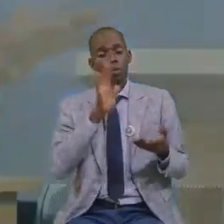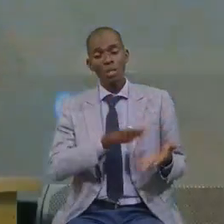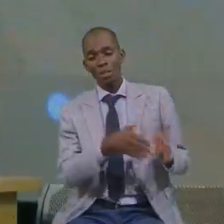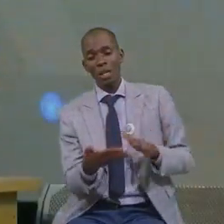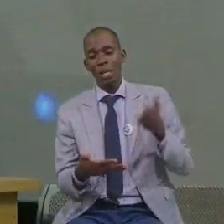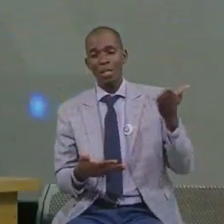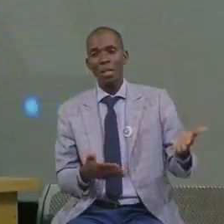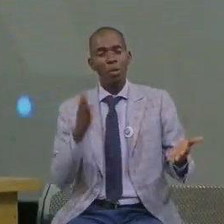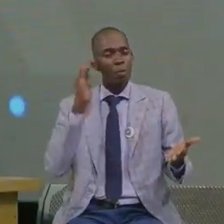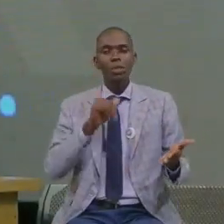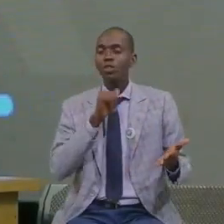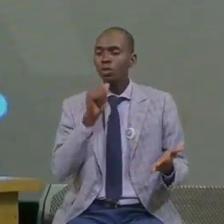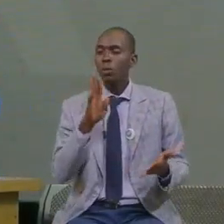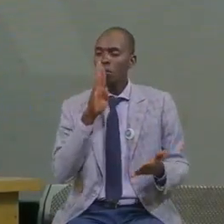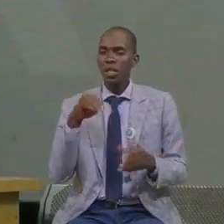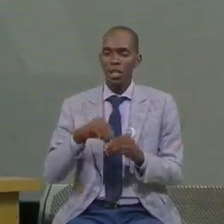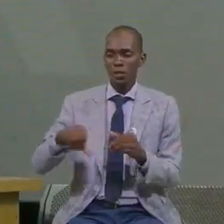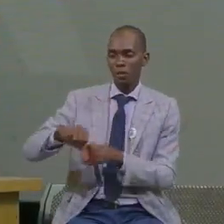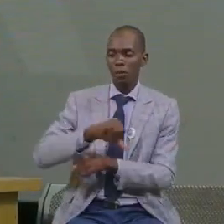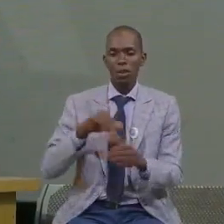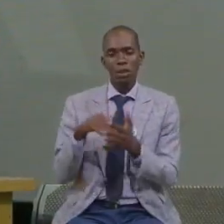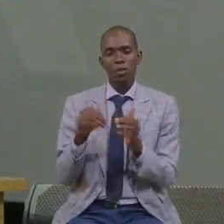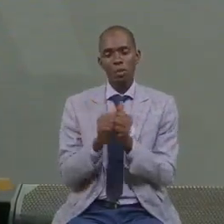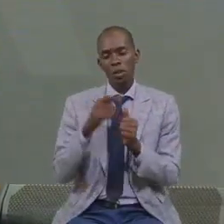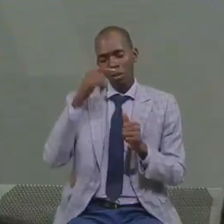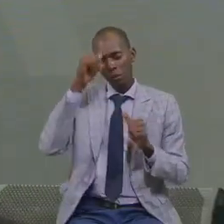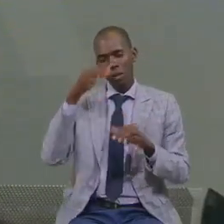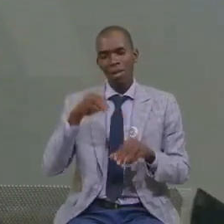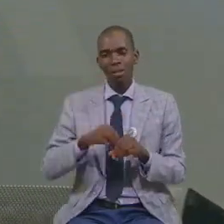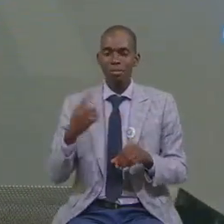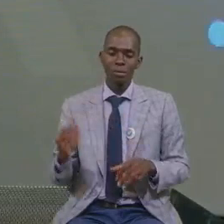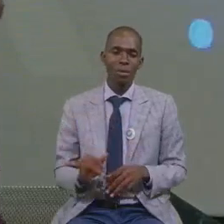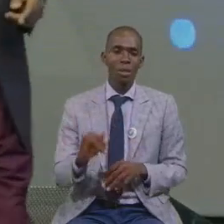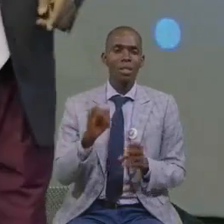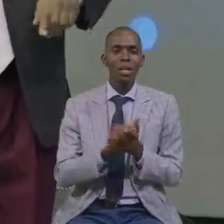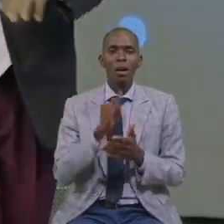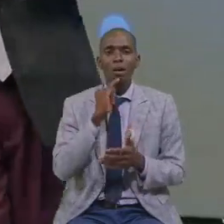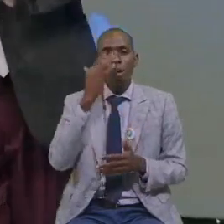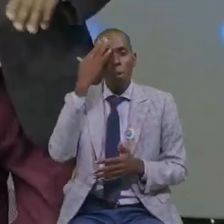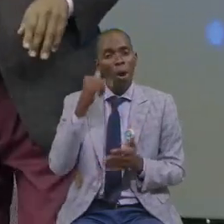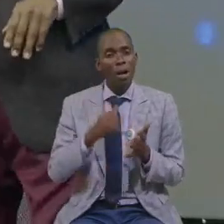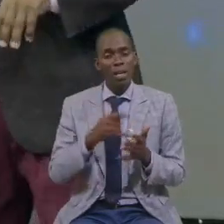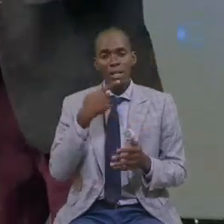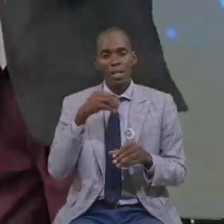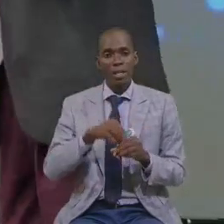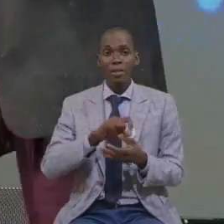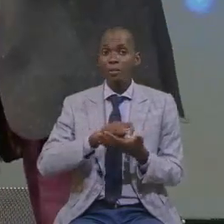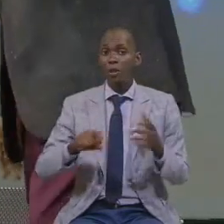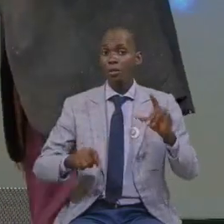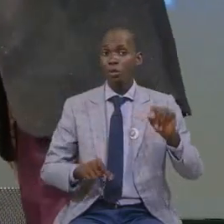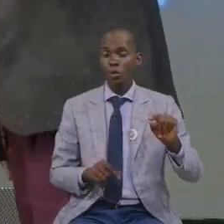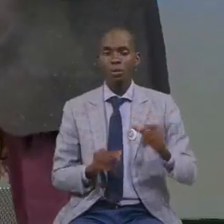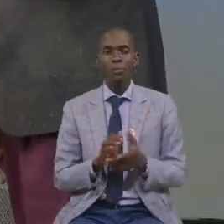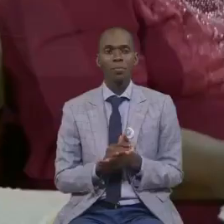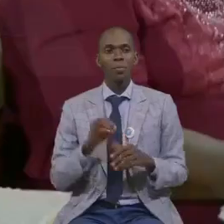the Father for the rest of eternity. That's why it tells us in verse 20. In verse 20,